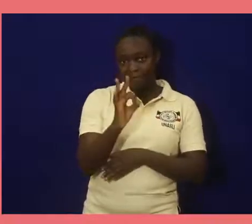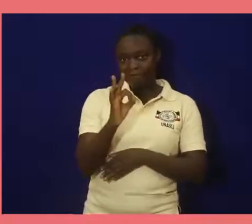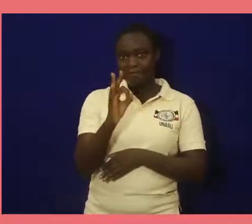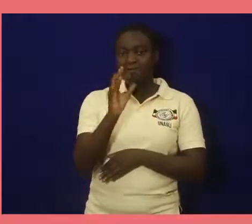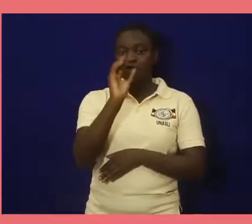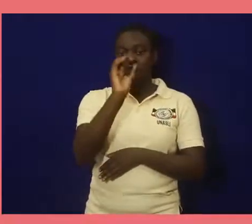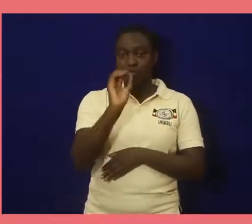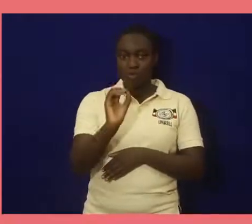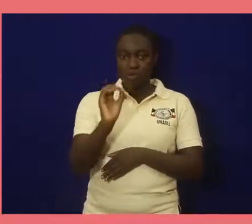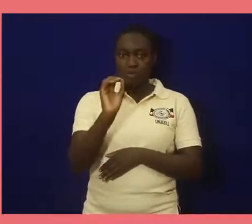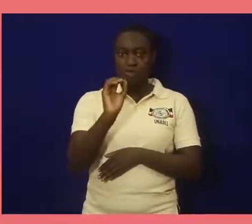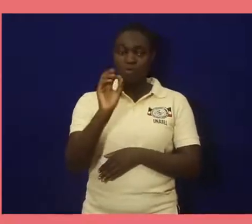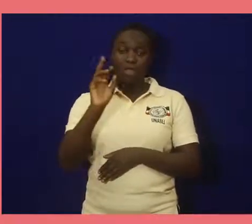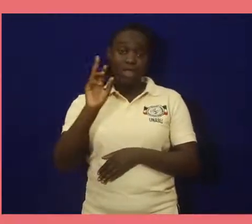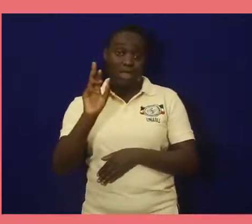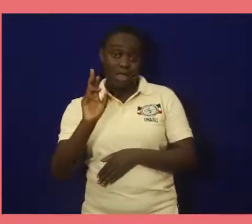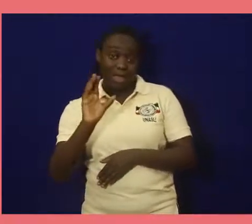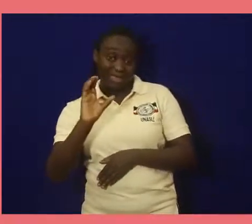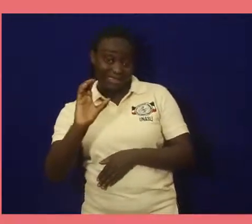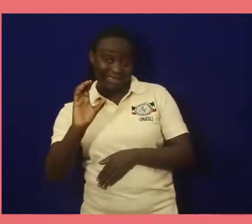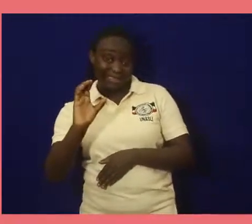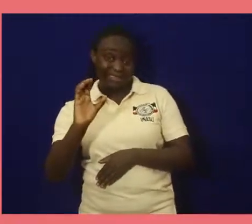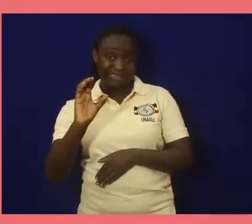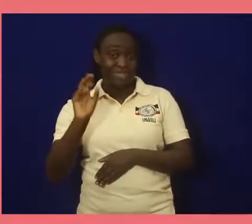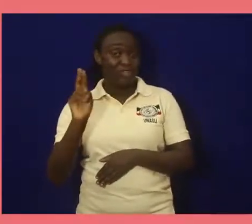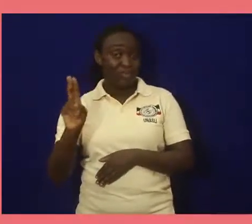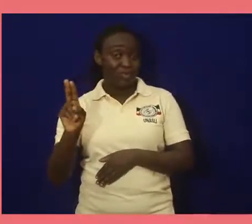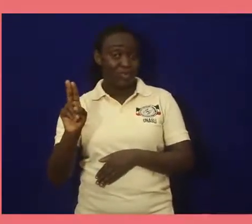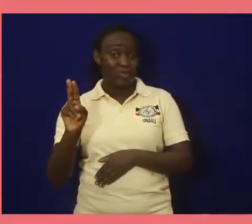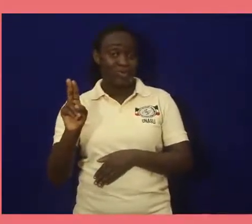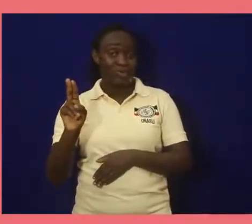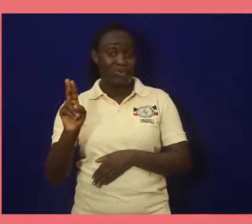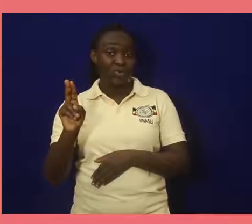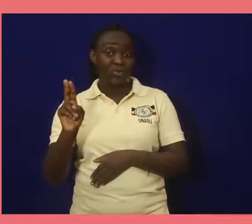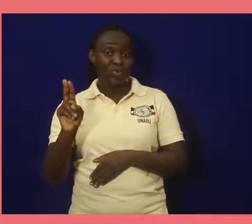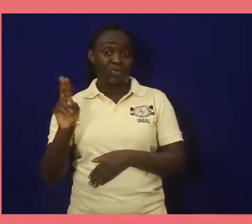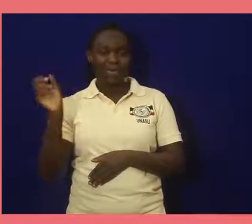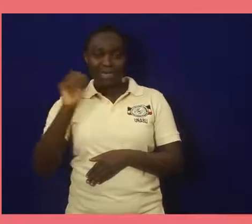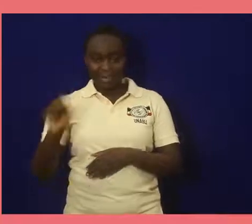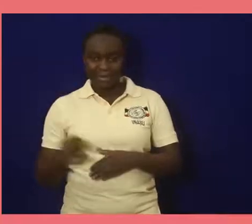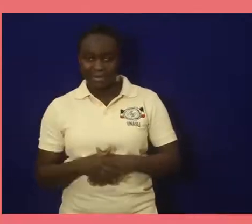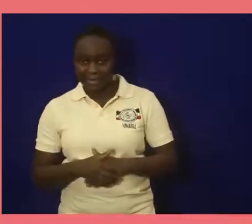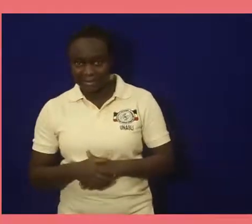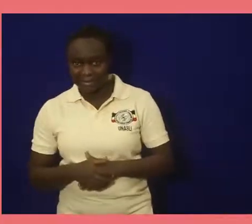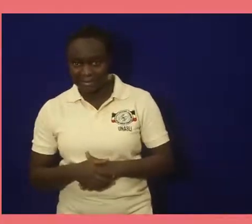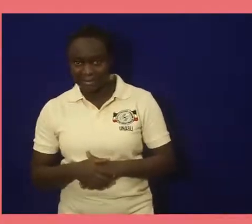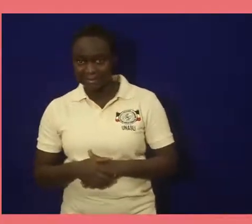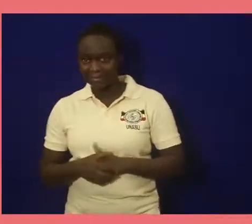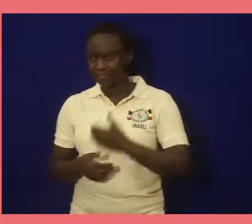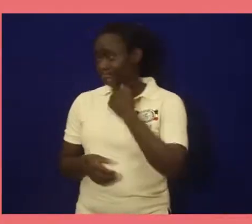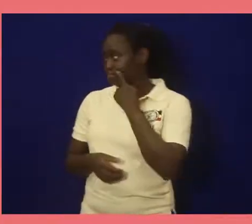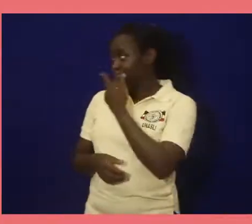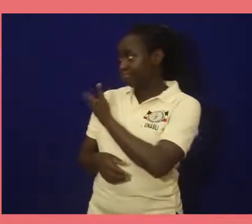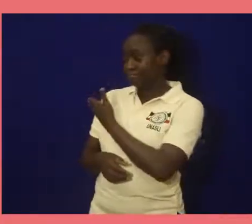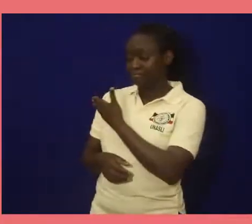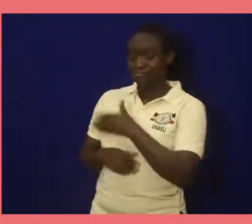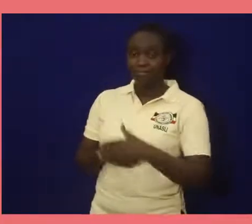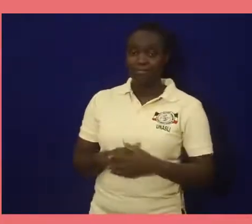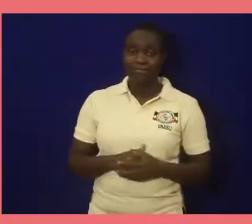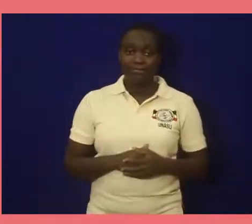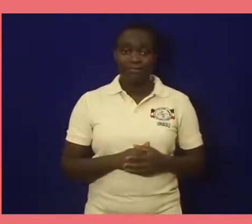F O C U S.